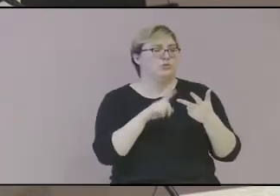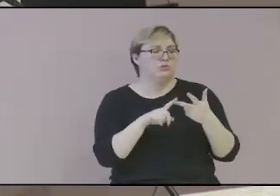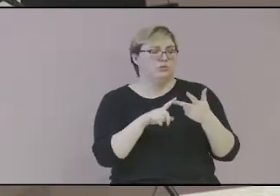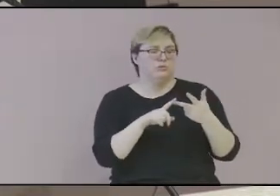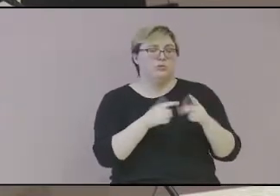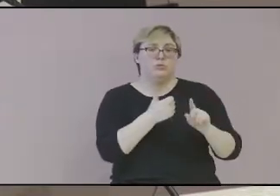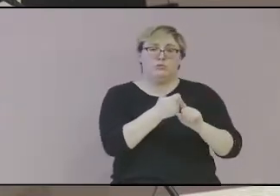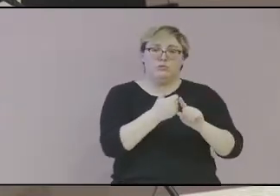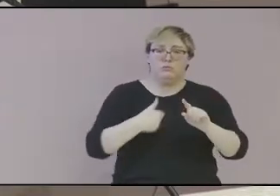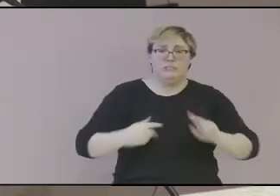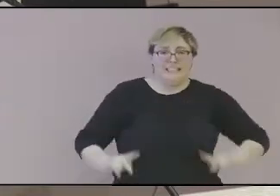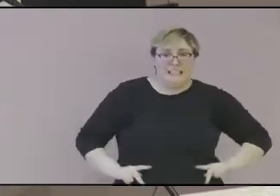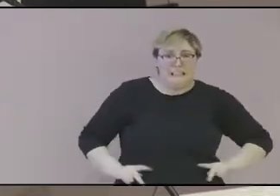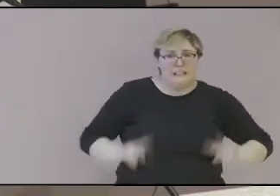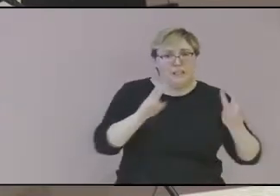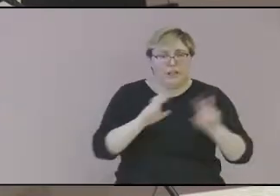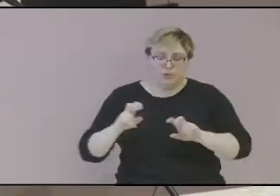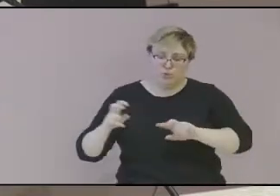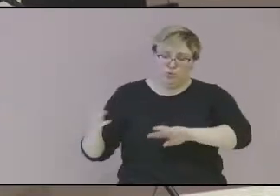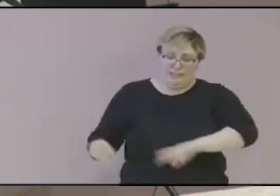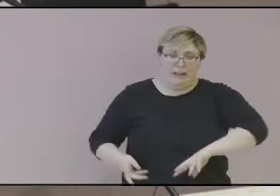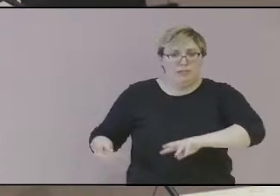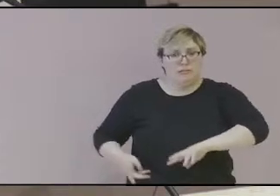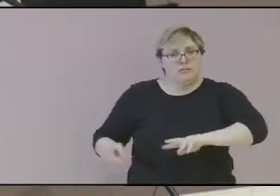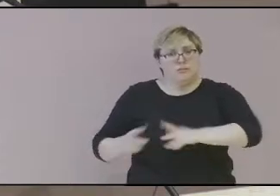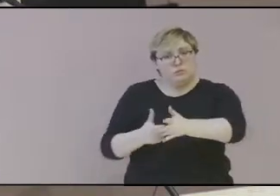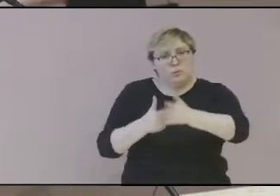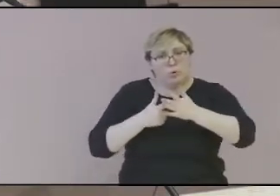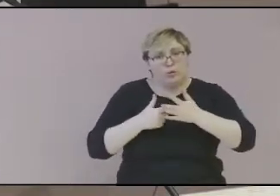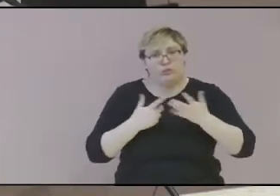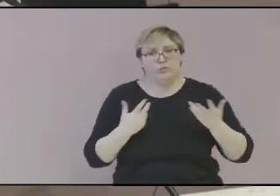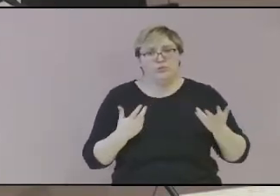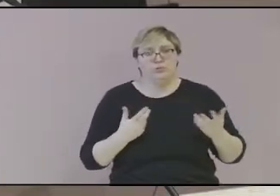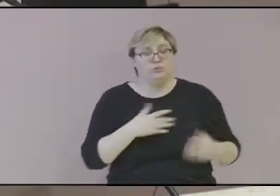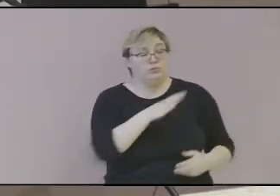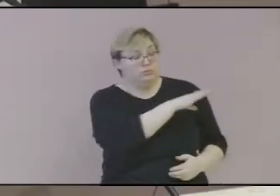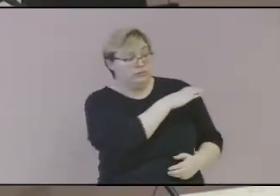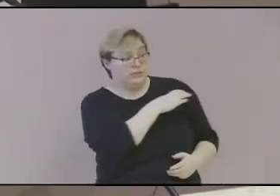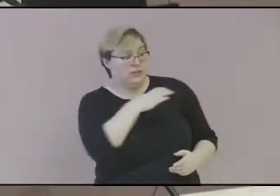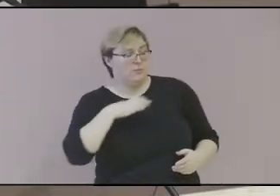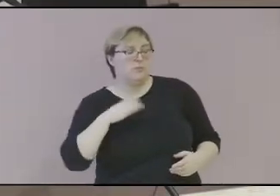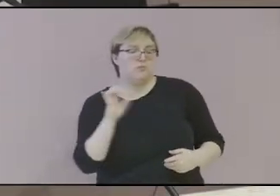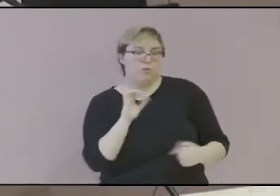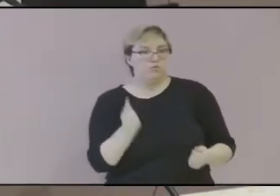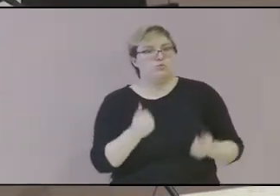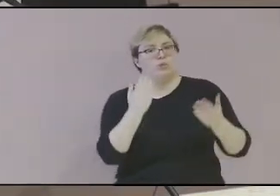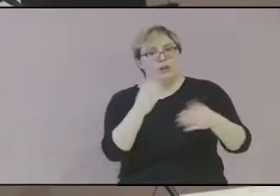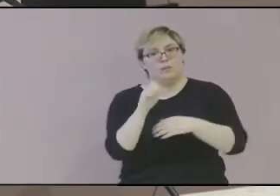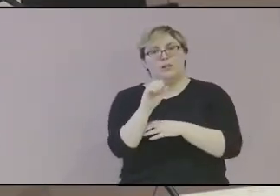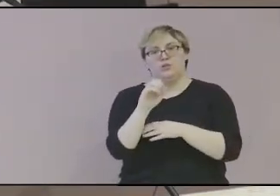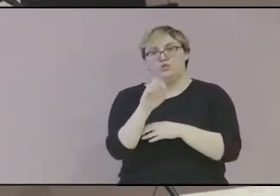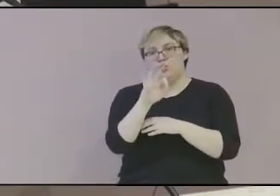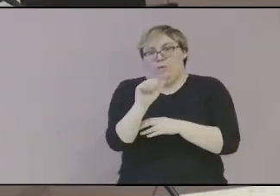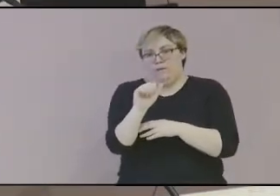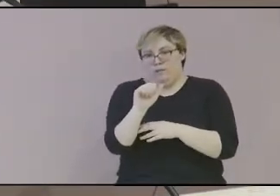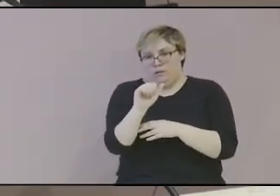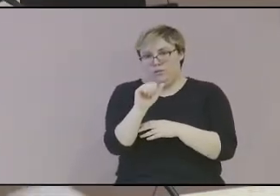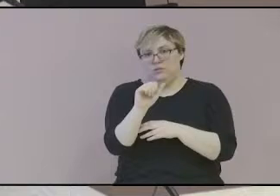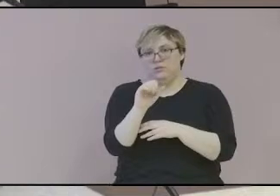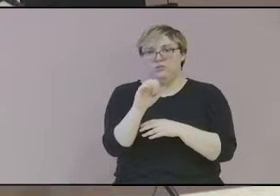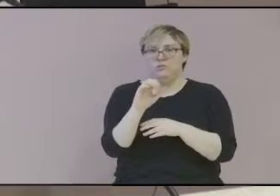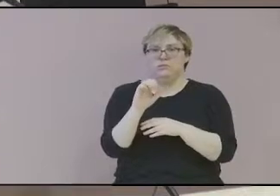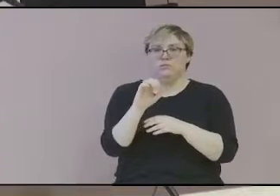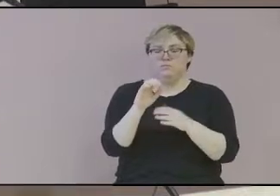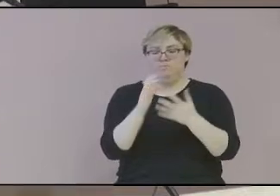users. The committee also recommended at that point SOFA scoring to deprioritize a whole host of other